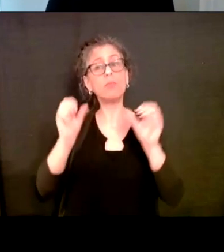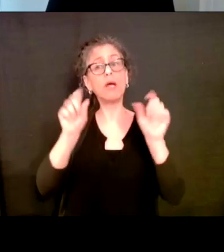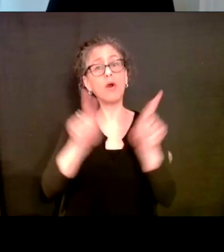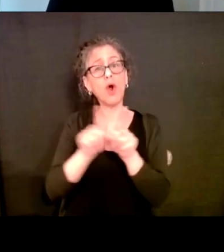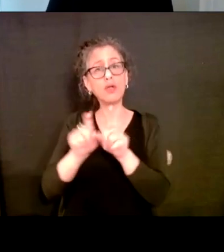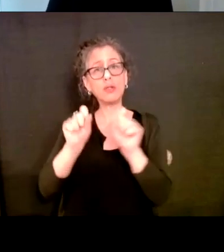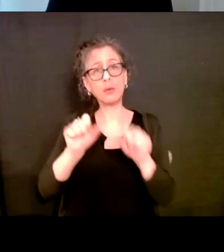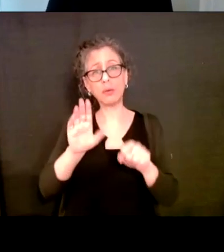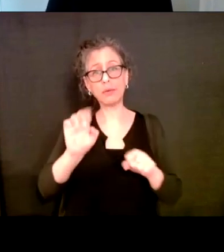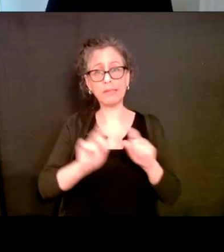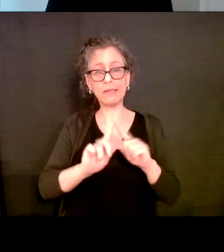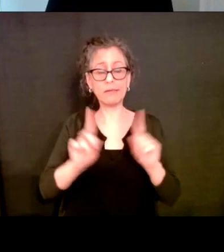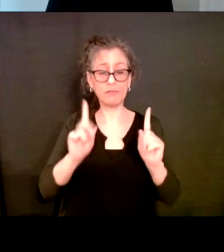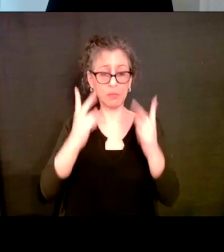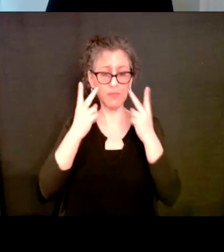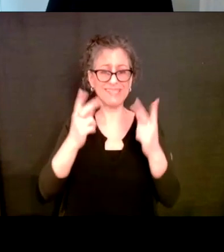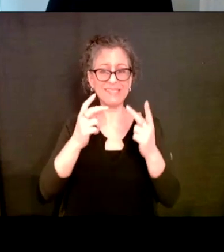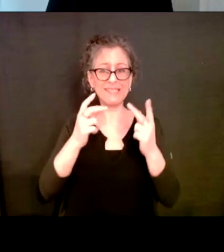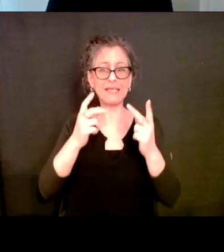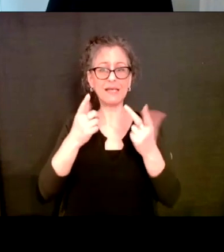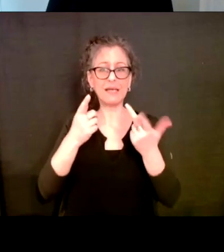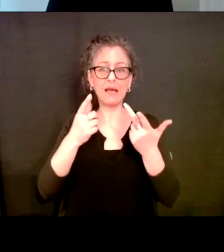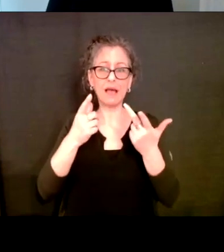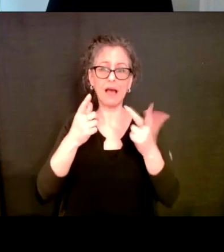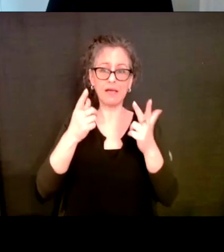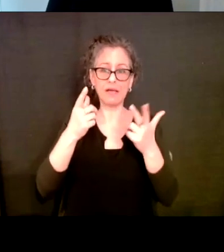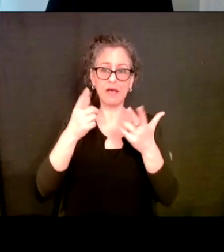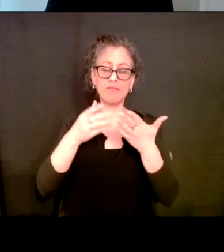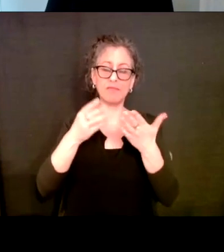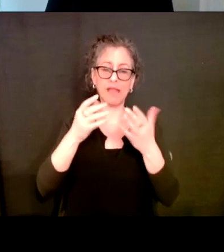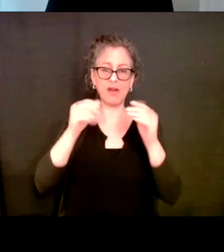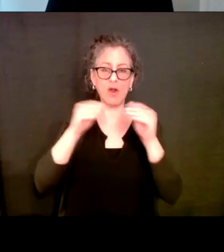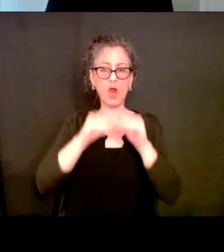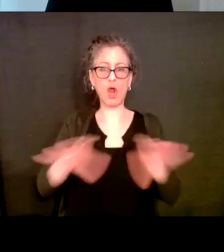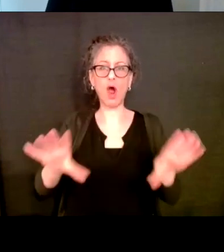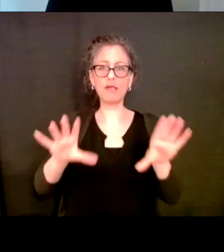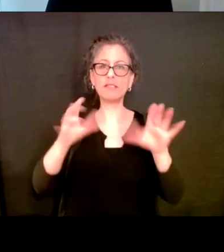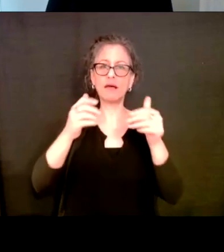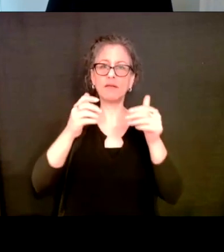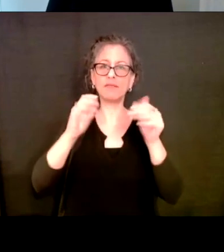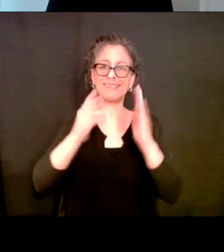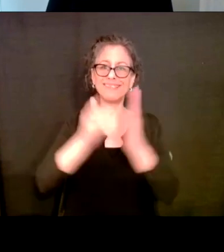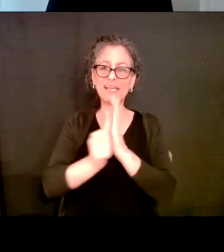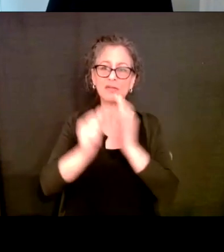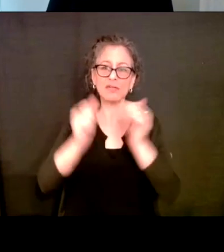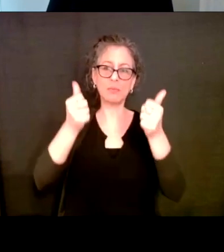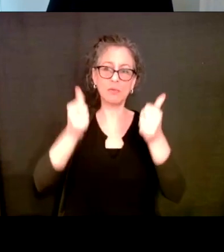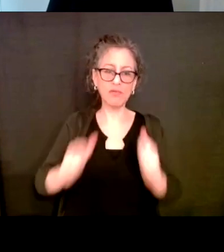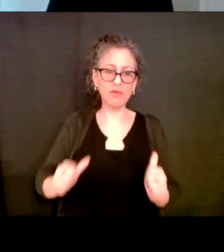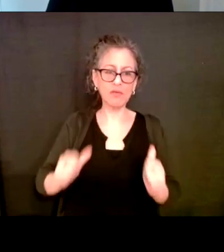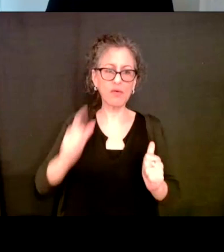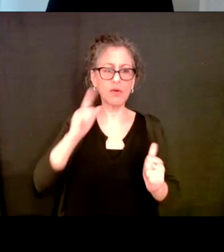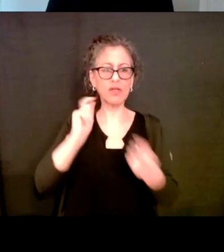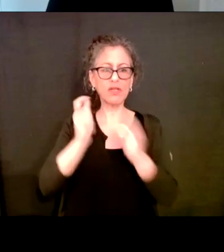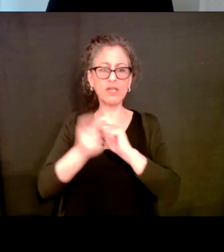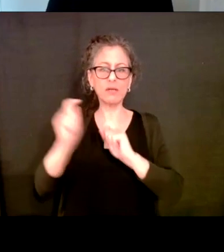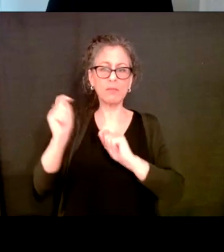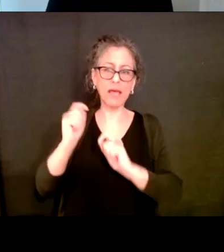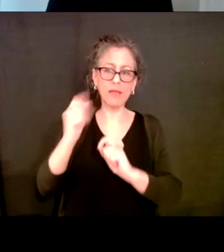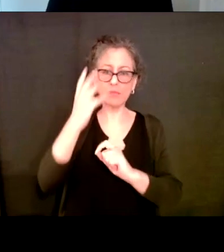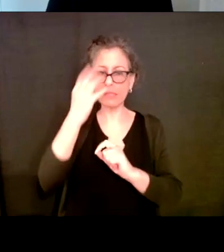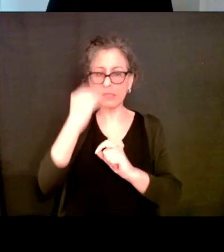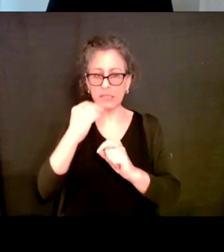And so we can see a regression and apparent loss of skills. We can see changes in toileting or sleeping. We can